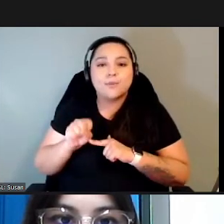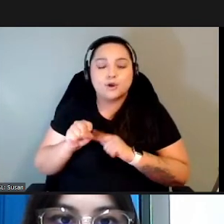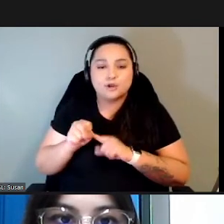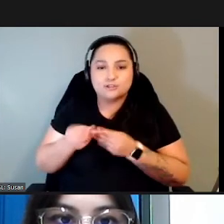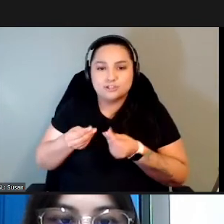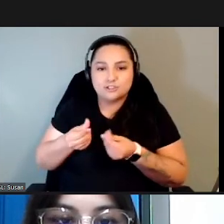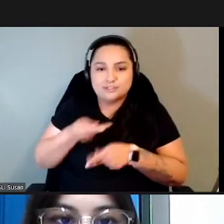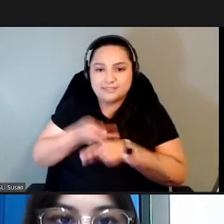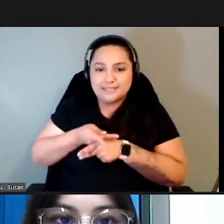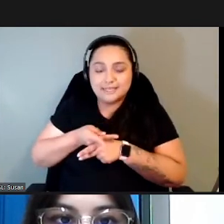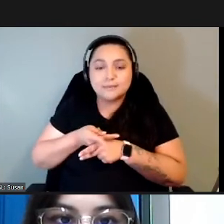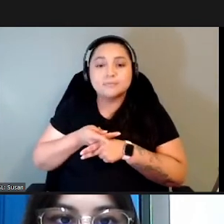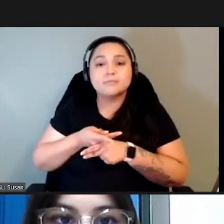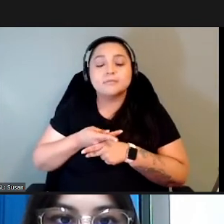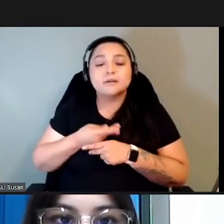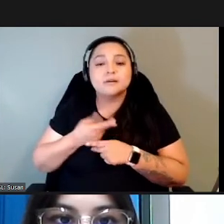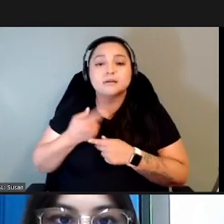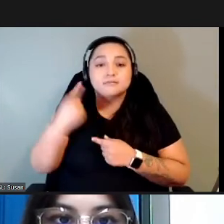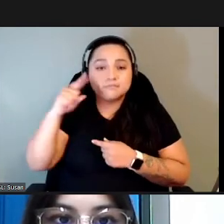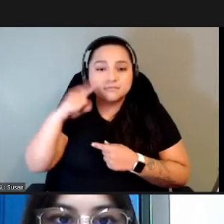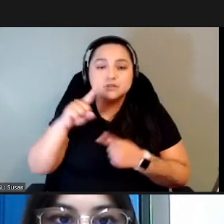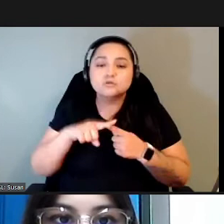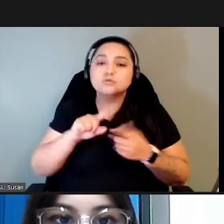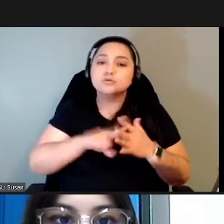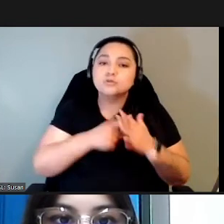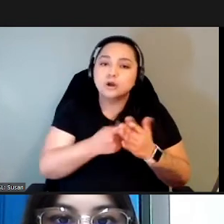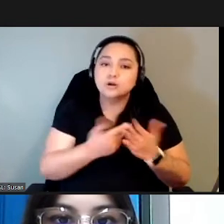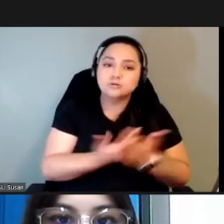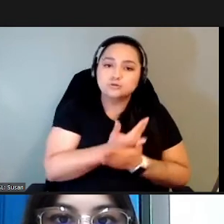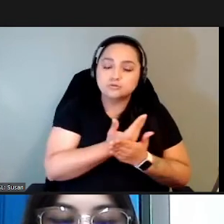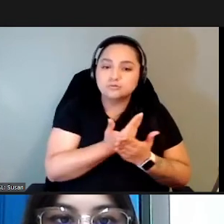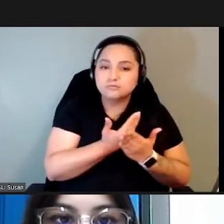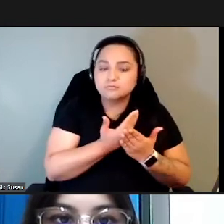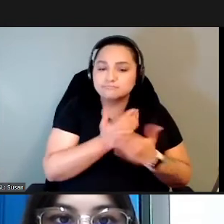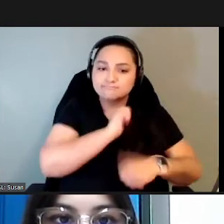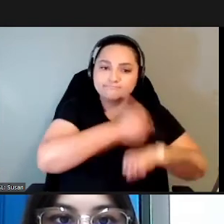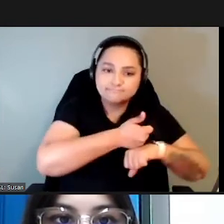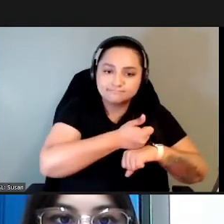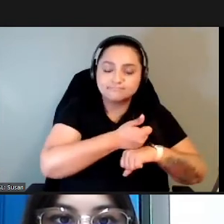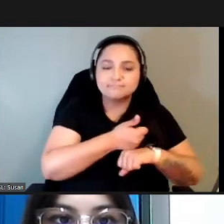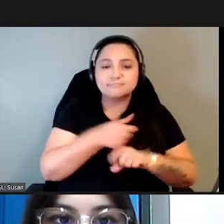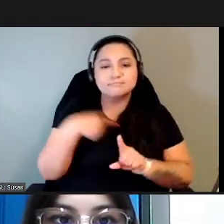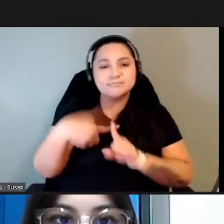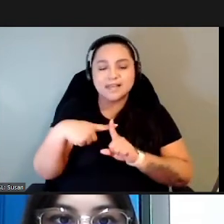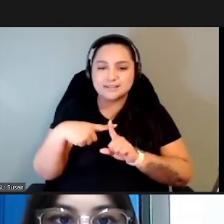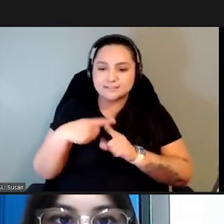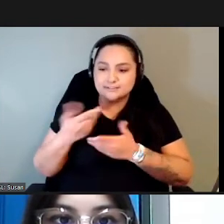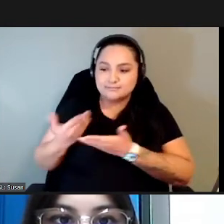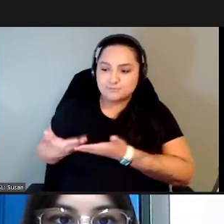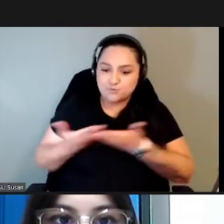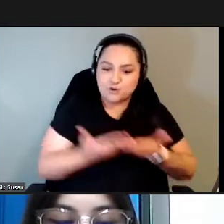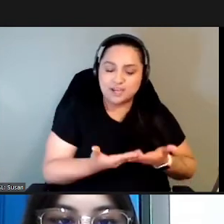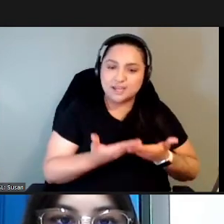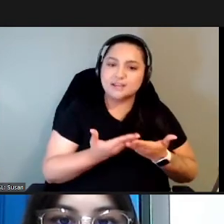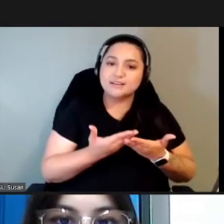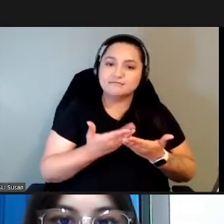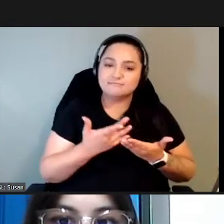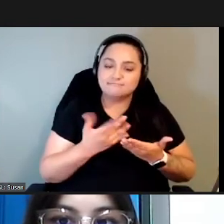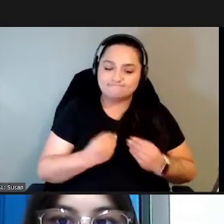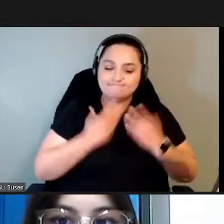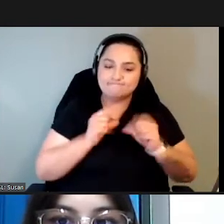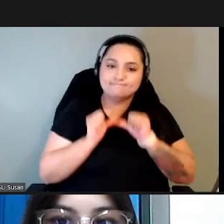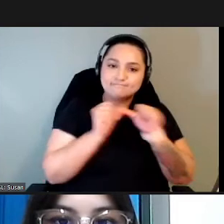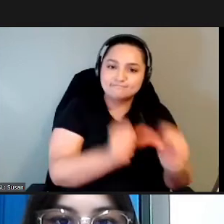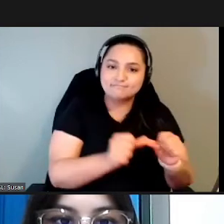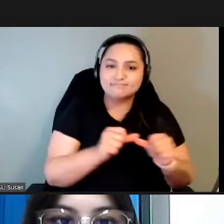the continuity that those embers provide. It's those embers that we bring from our home, these live